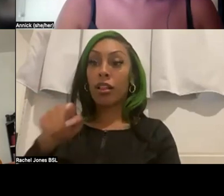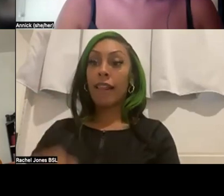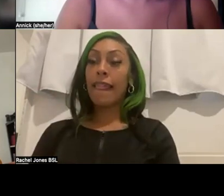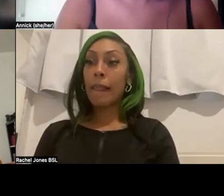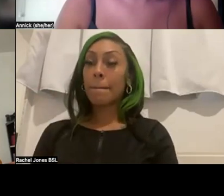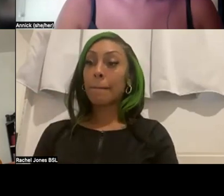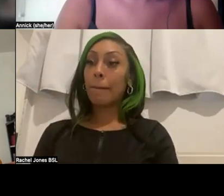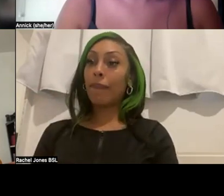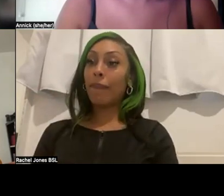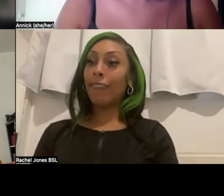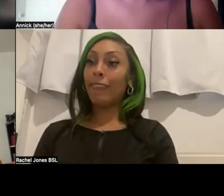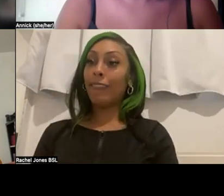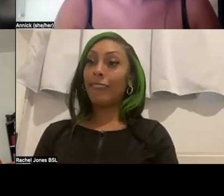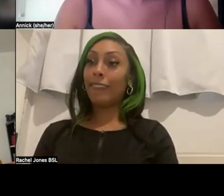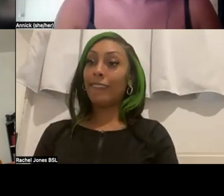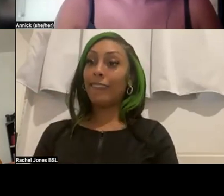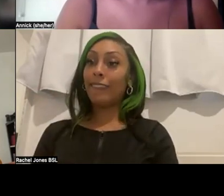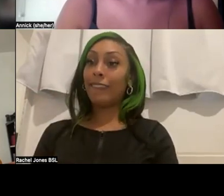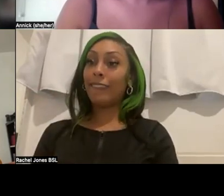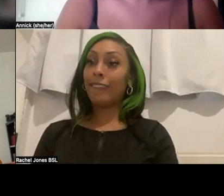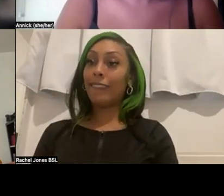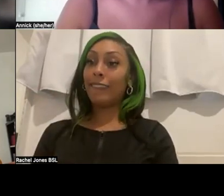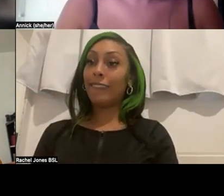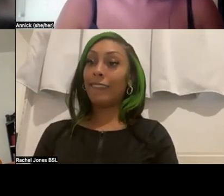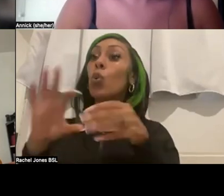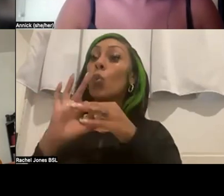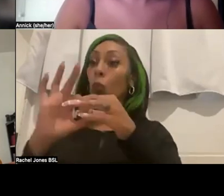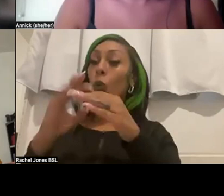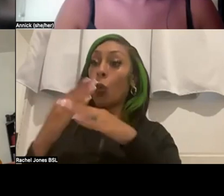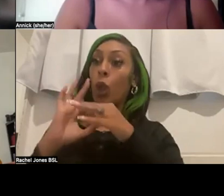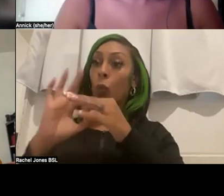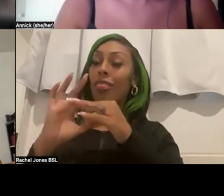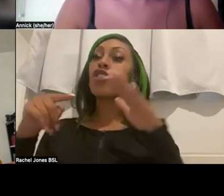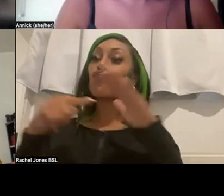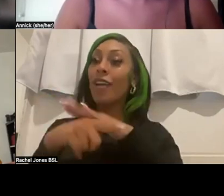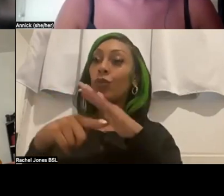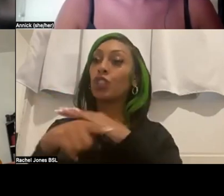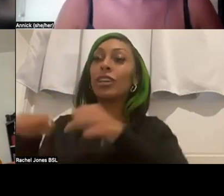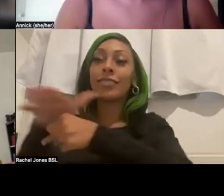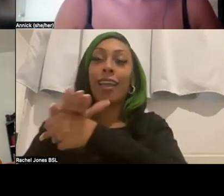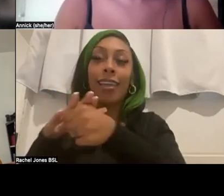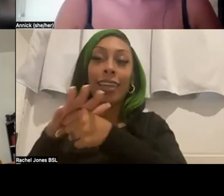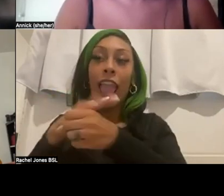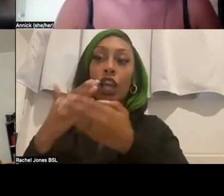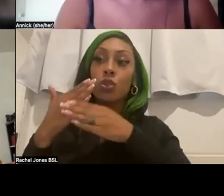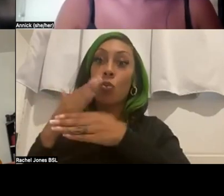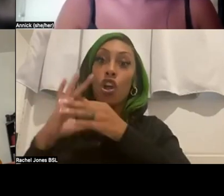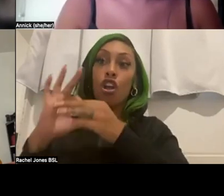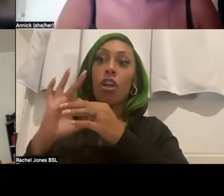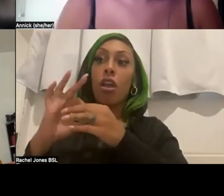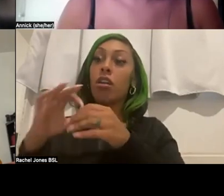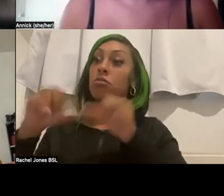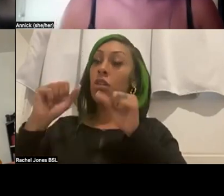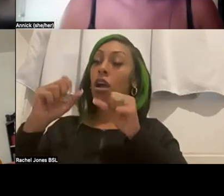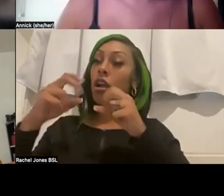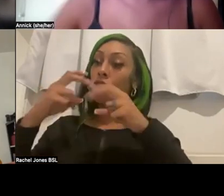And I've also worked with refugees as a caseworker. And I've recently started doing research on